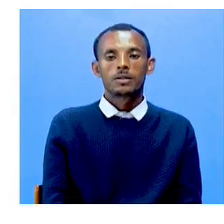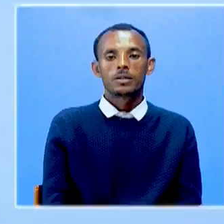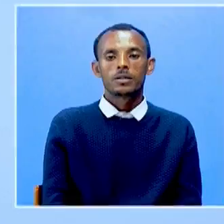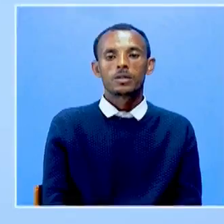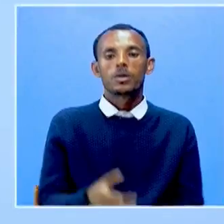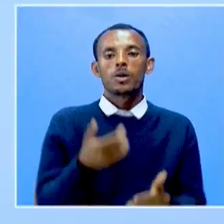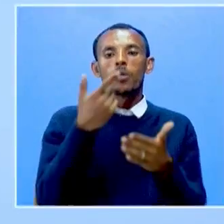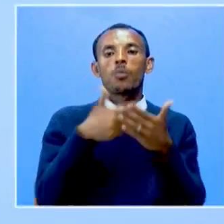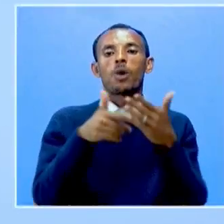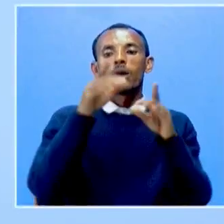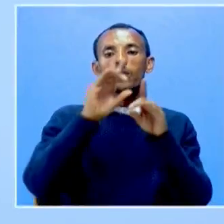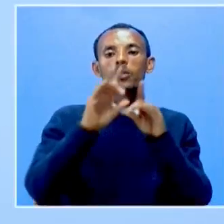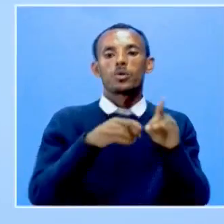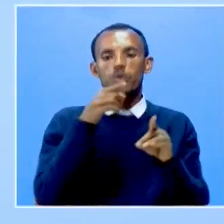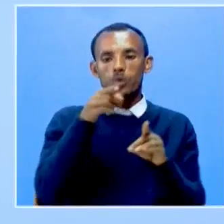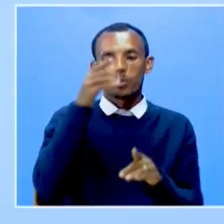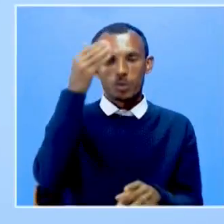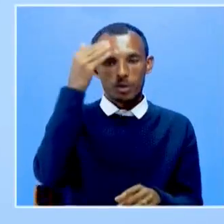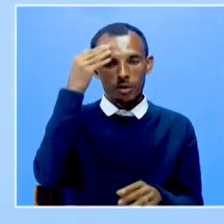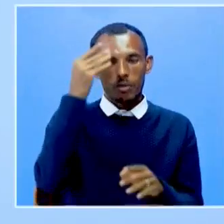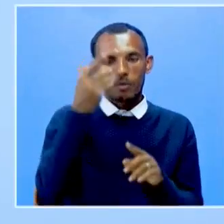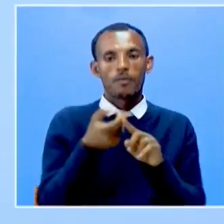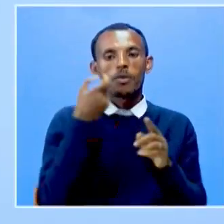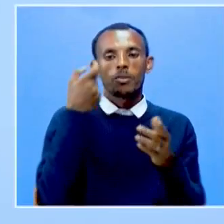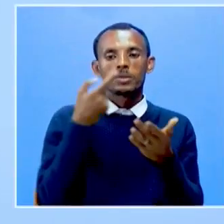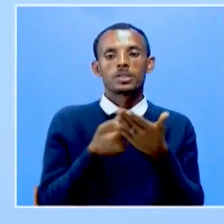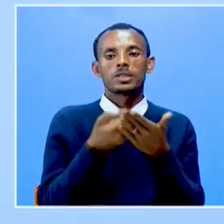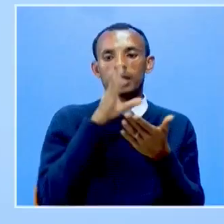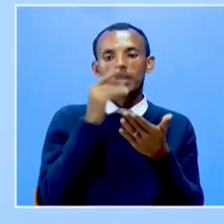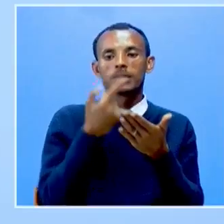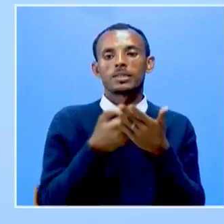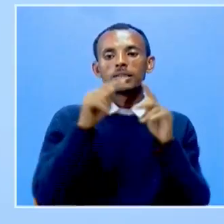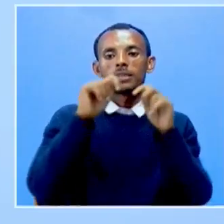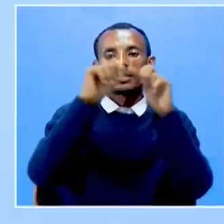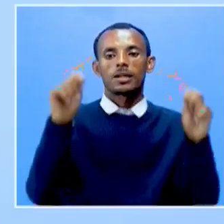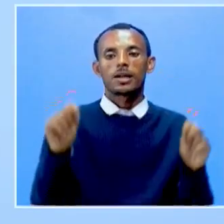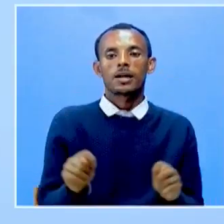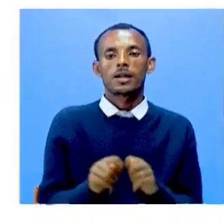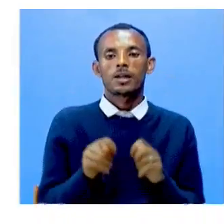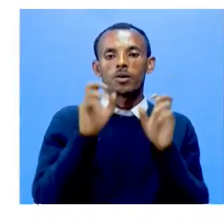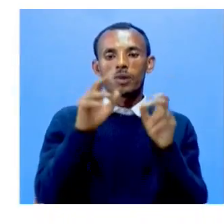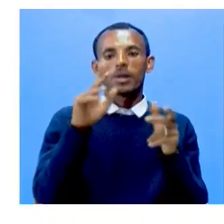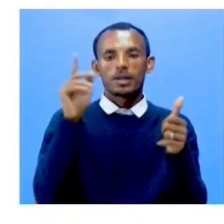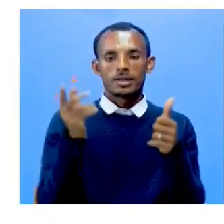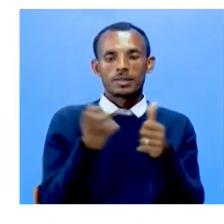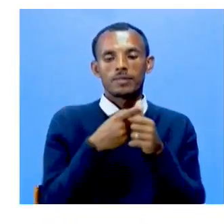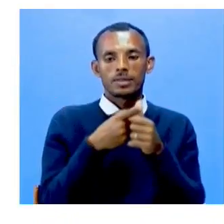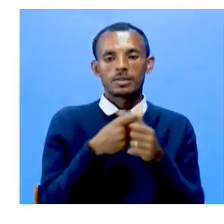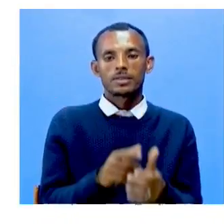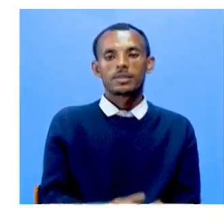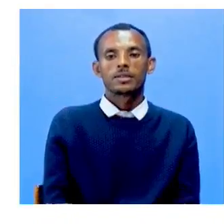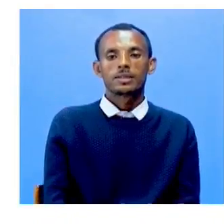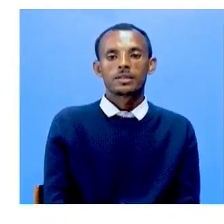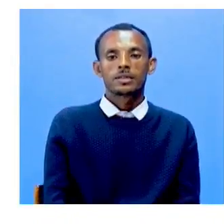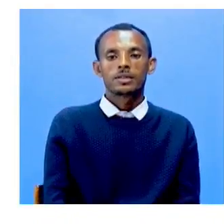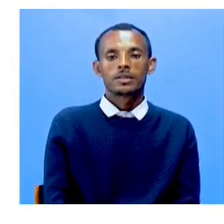what do you know from this and this triangle? Okay, the first one,